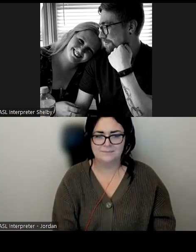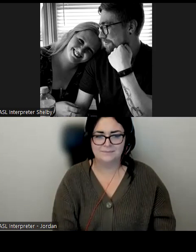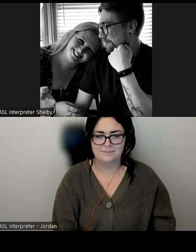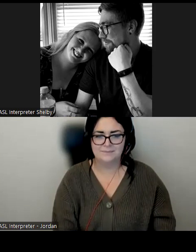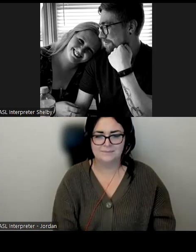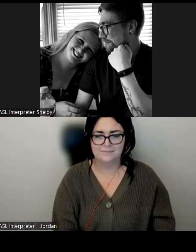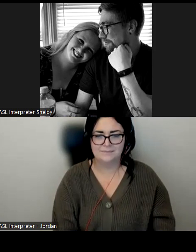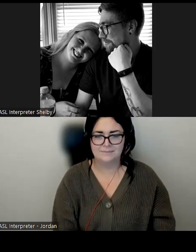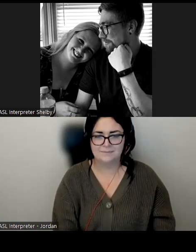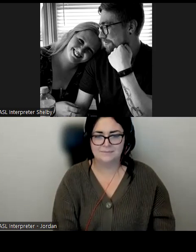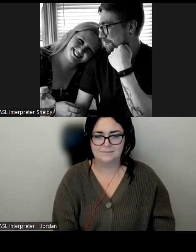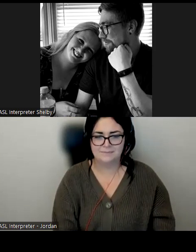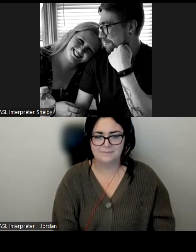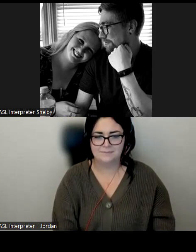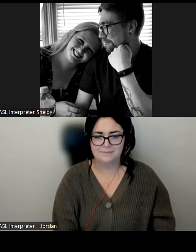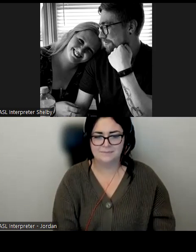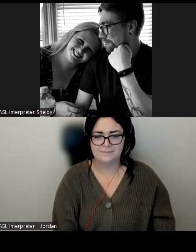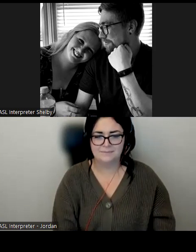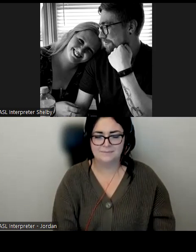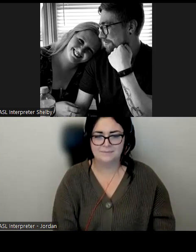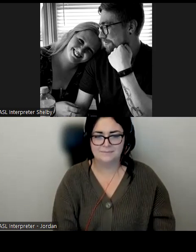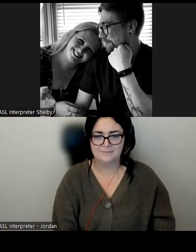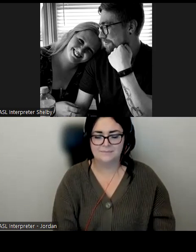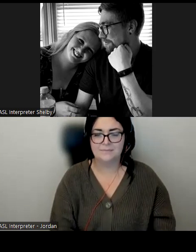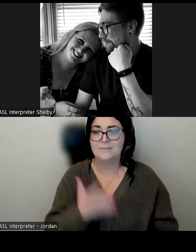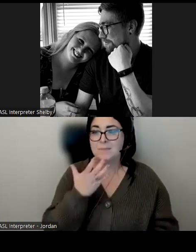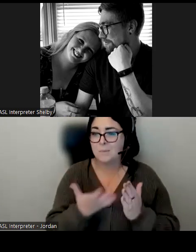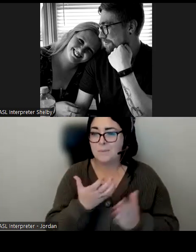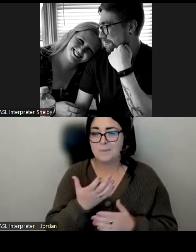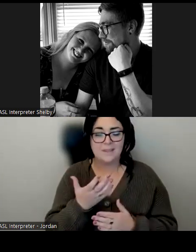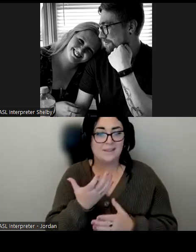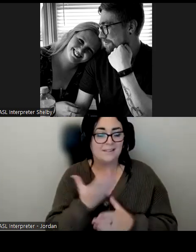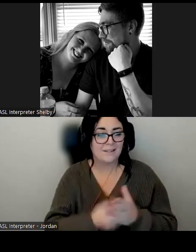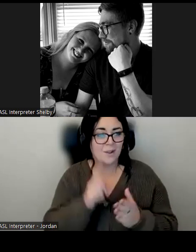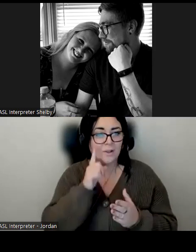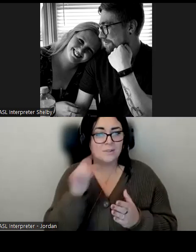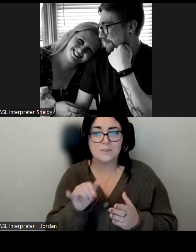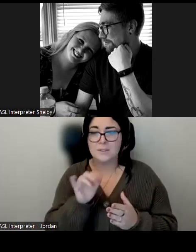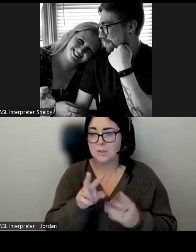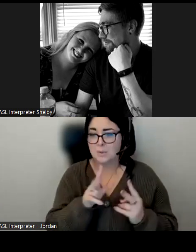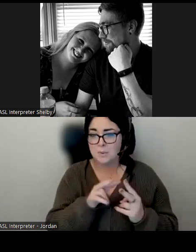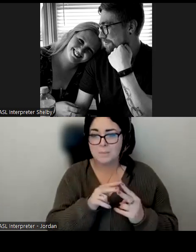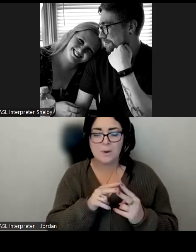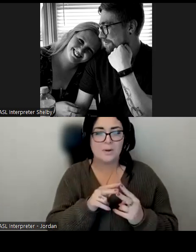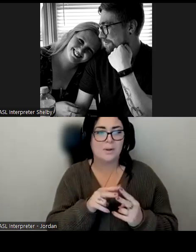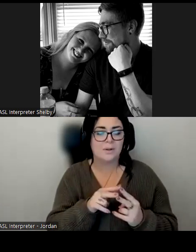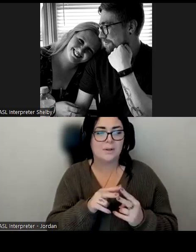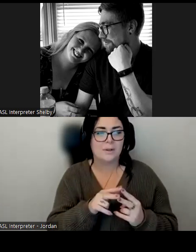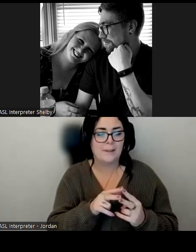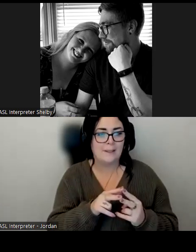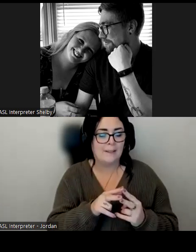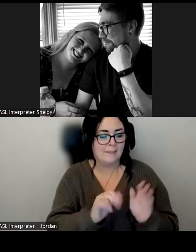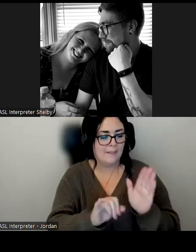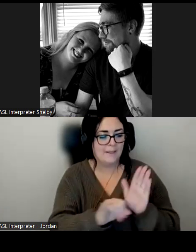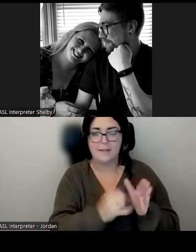can show up as the loss of identity in terms of you maybe in a partner and how that was, or maybe you as a mother or you as a father.